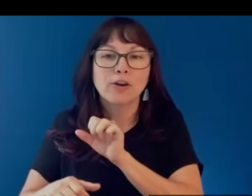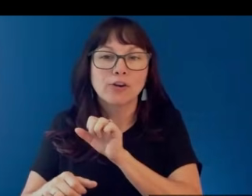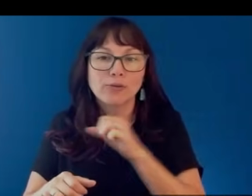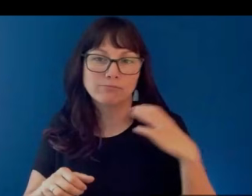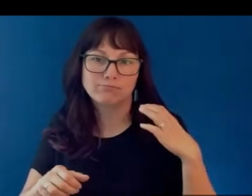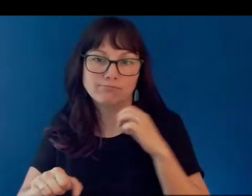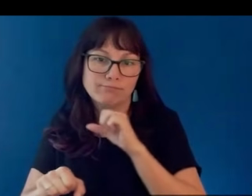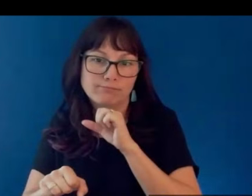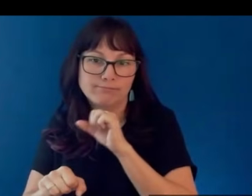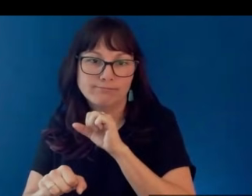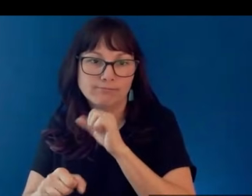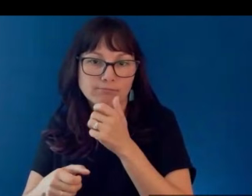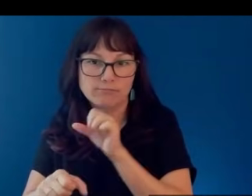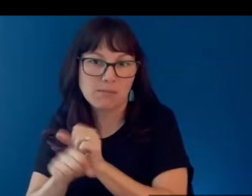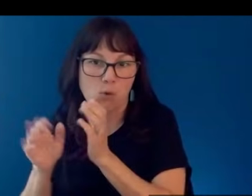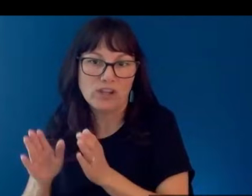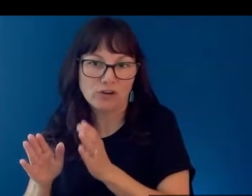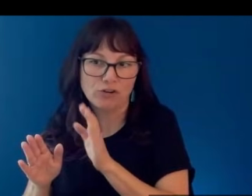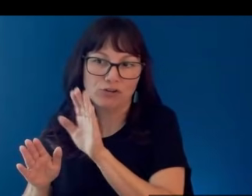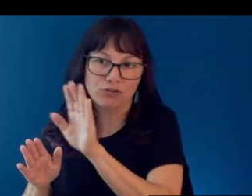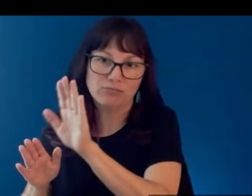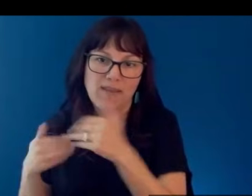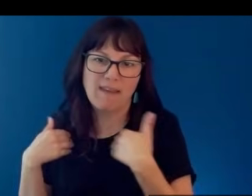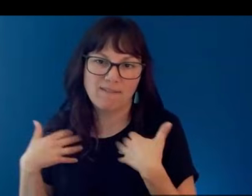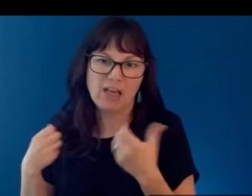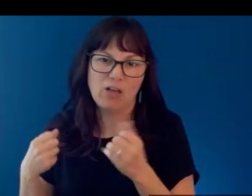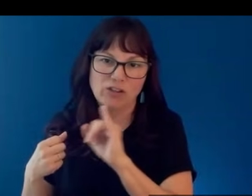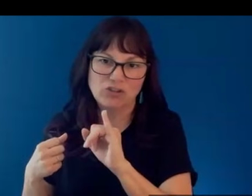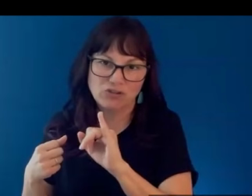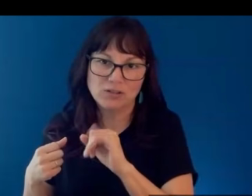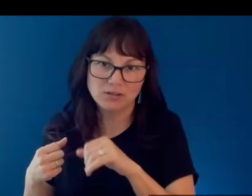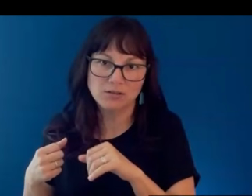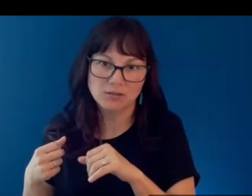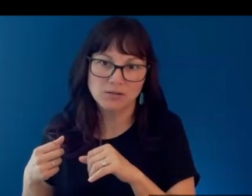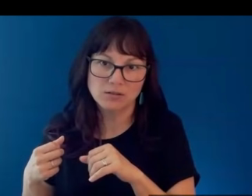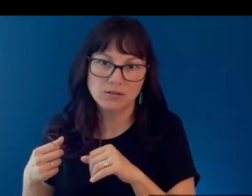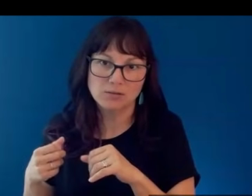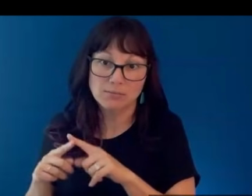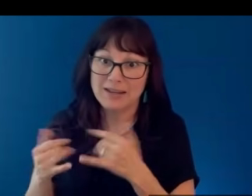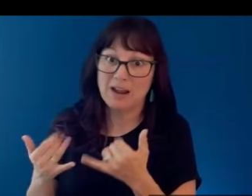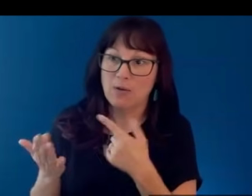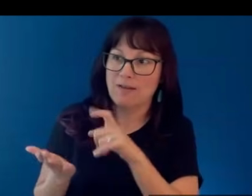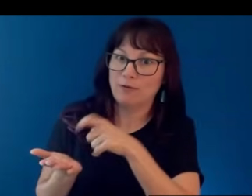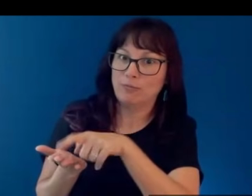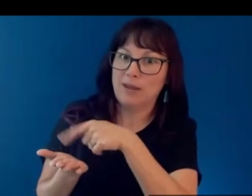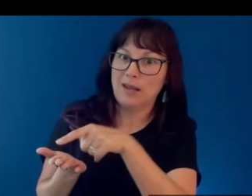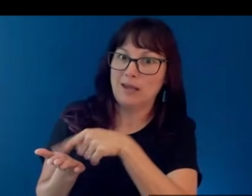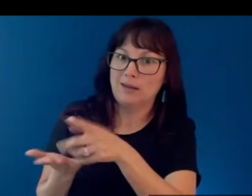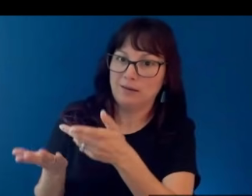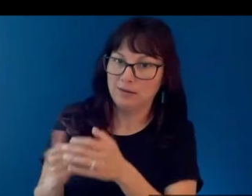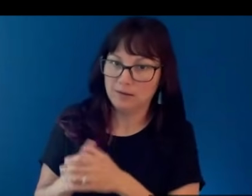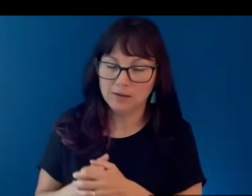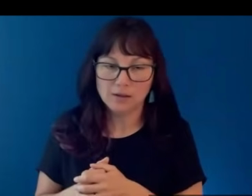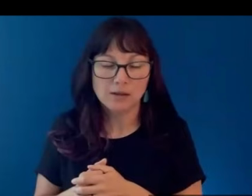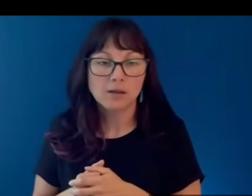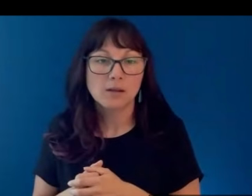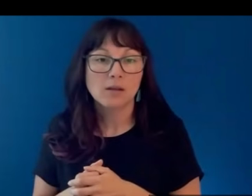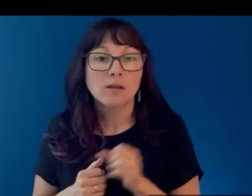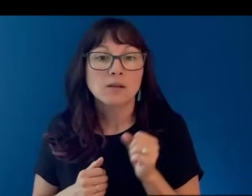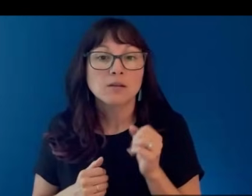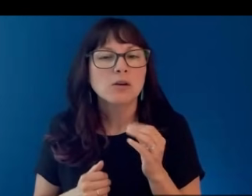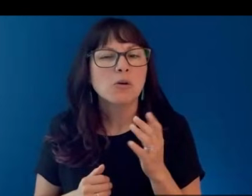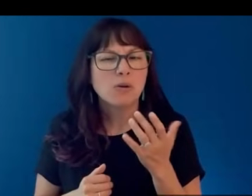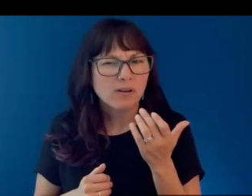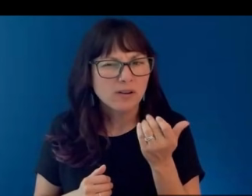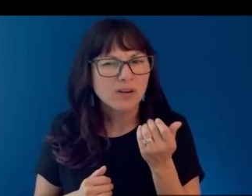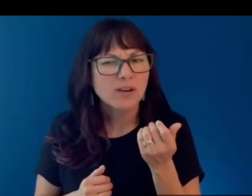employer health insurance that they previously have that they now have to pay for. Now, there is some exceptions